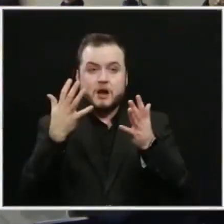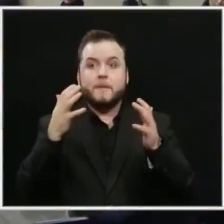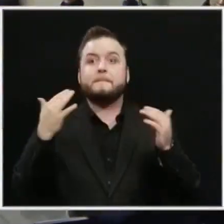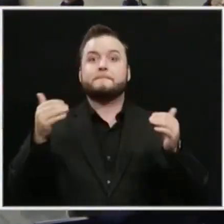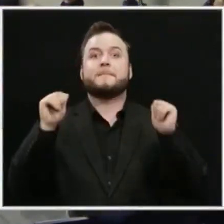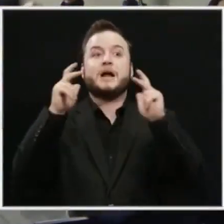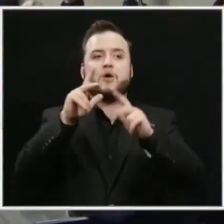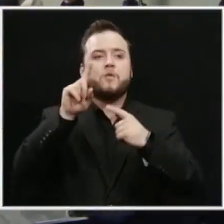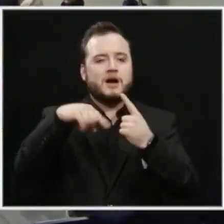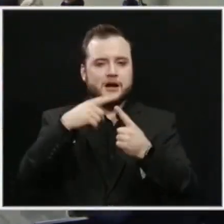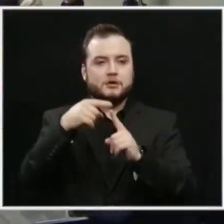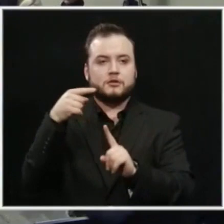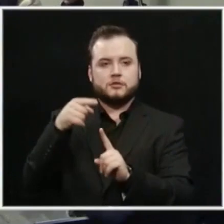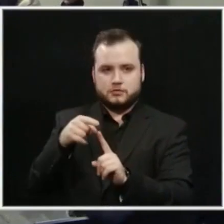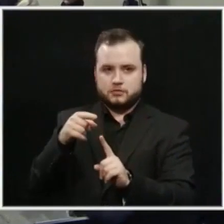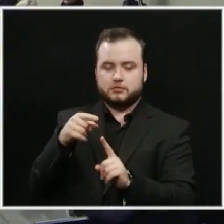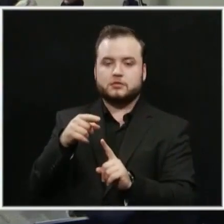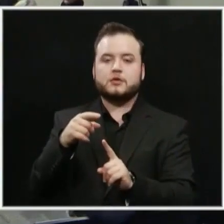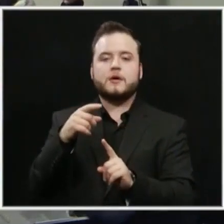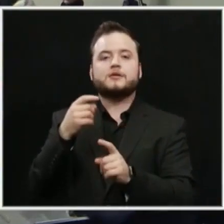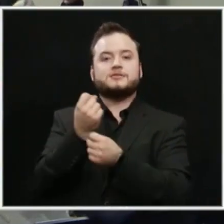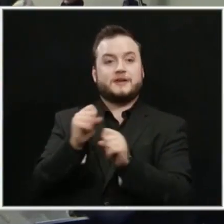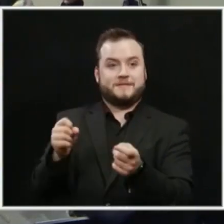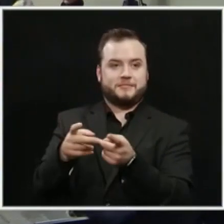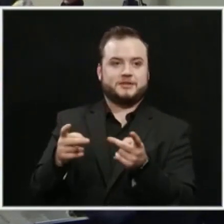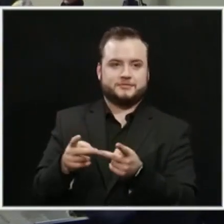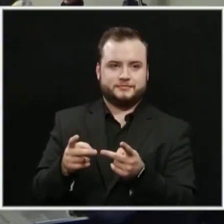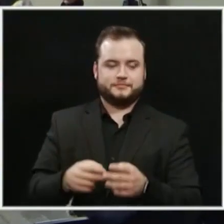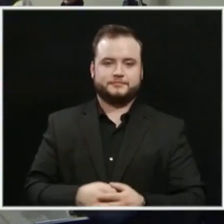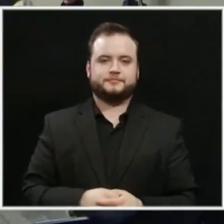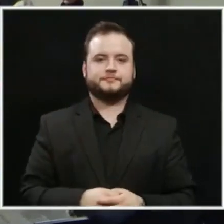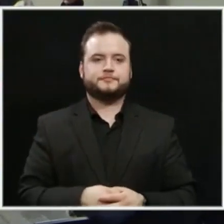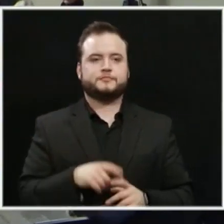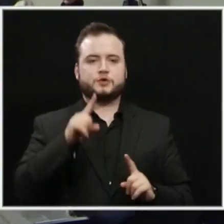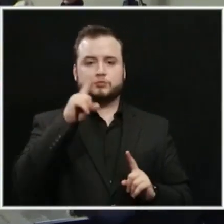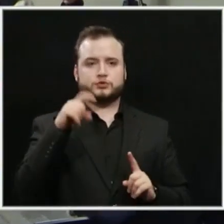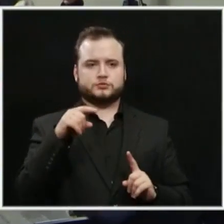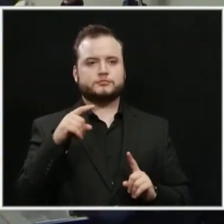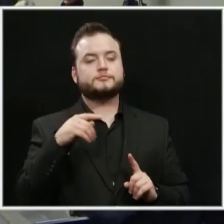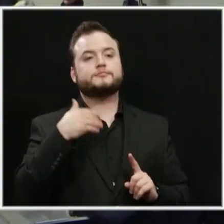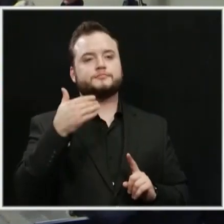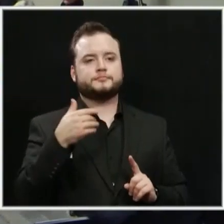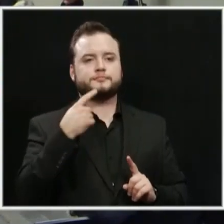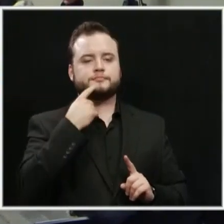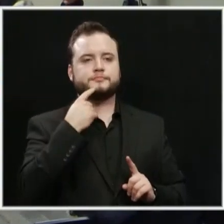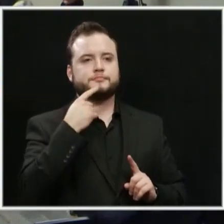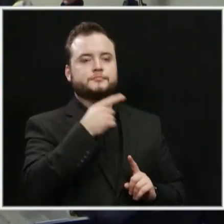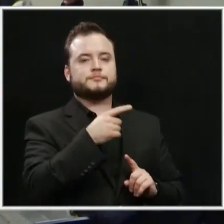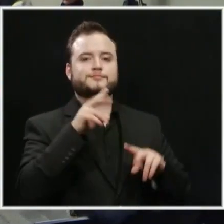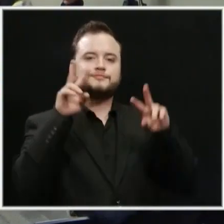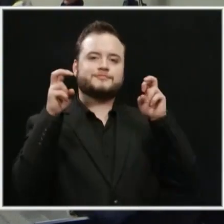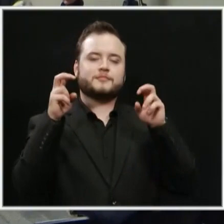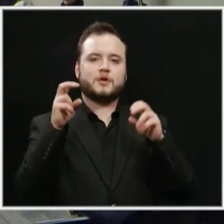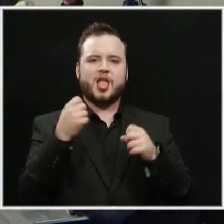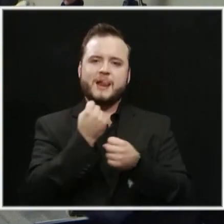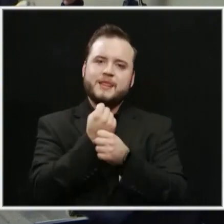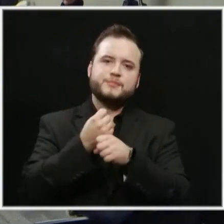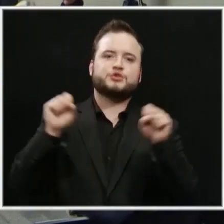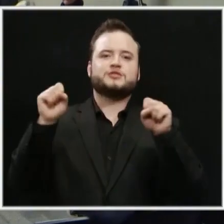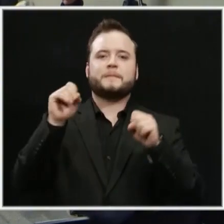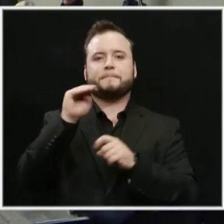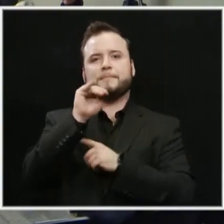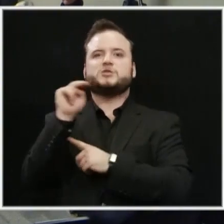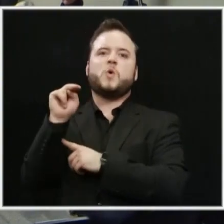Trump tweeted 2 words today in one of his tweets: liberate Minnesota. And there are hundreds of people, I think, right now in front of the governor's residence with that